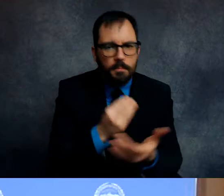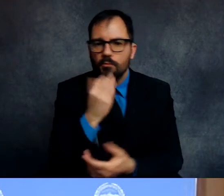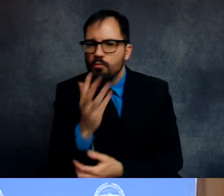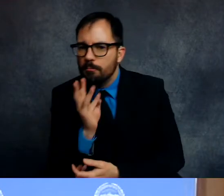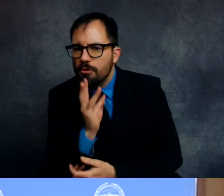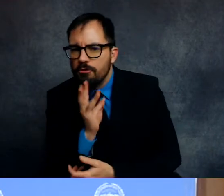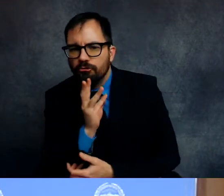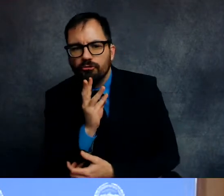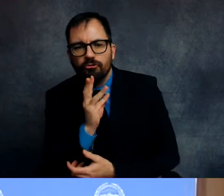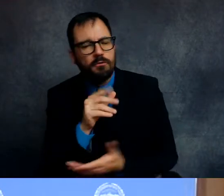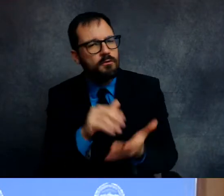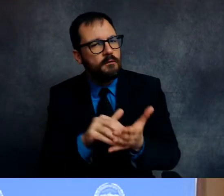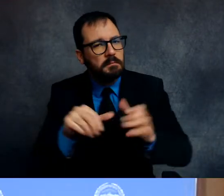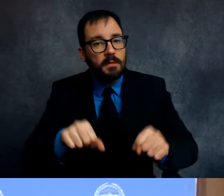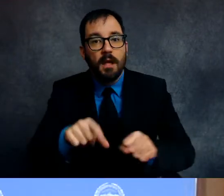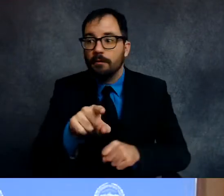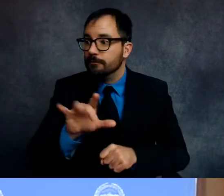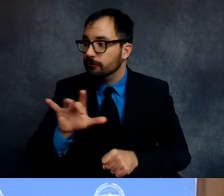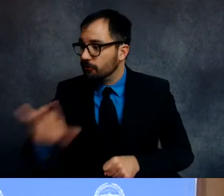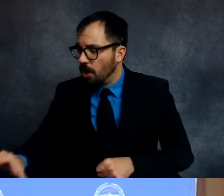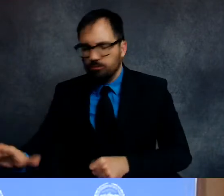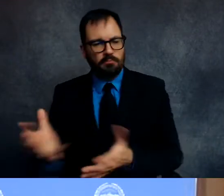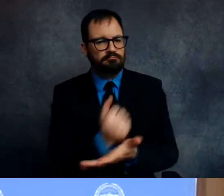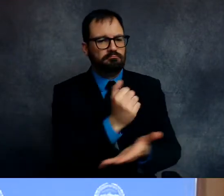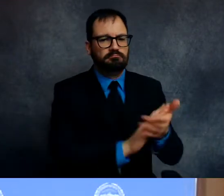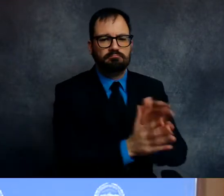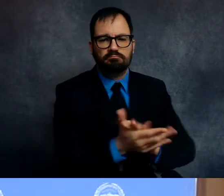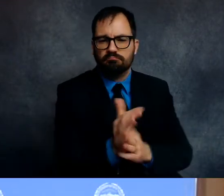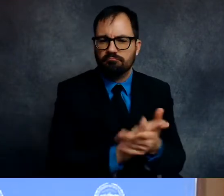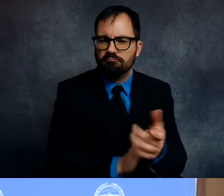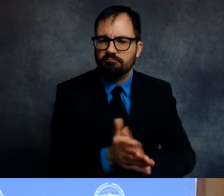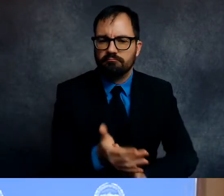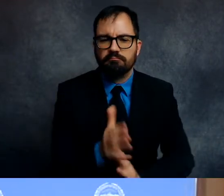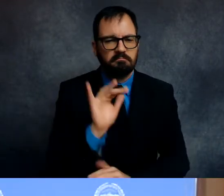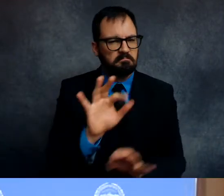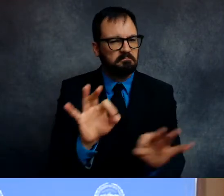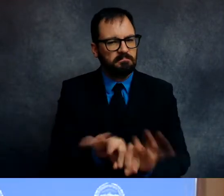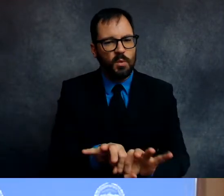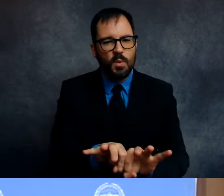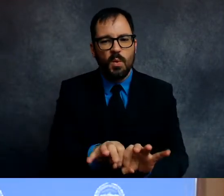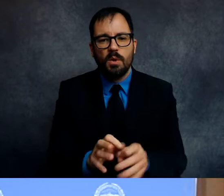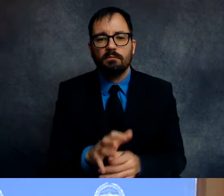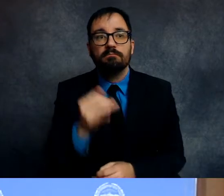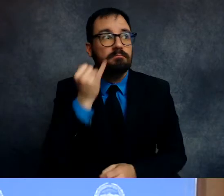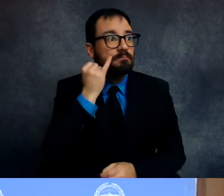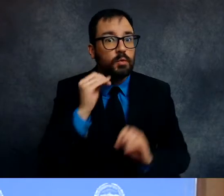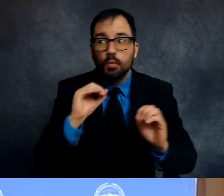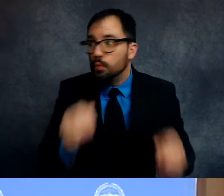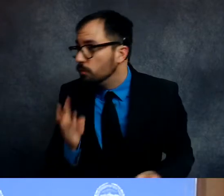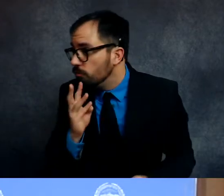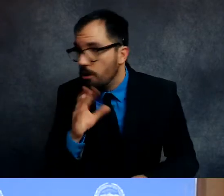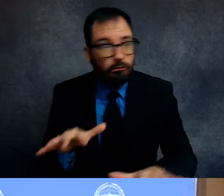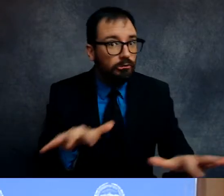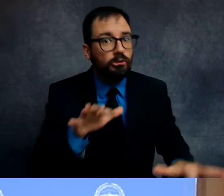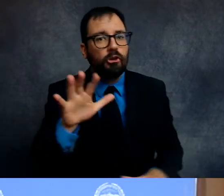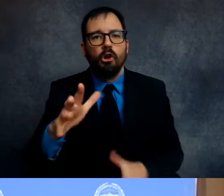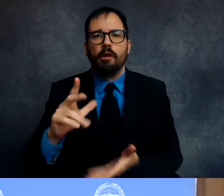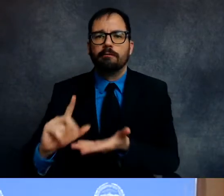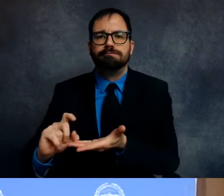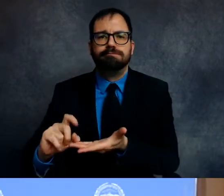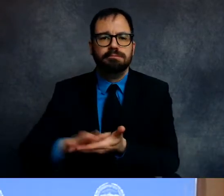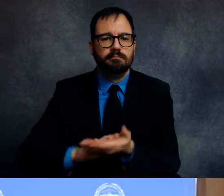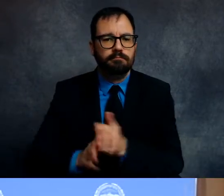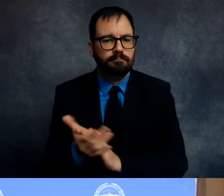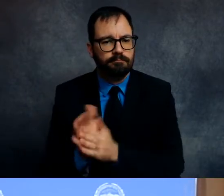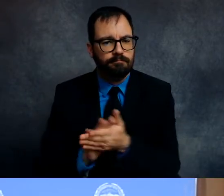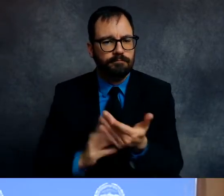back. We're asking continue to wash your hands frequently with soap and warm water as often as possible, or anytime you touch a